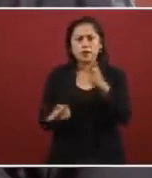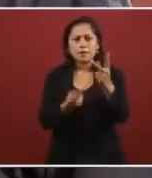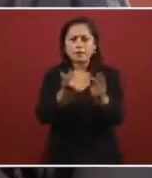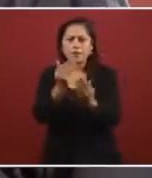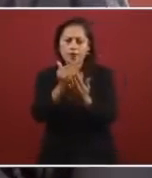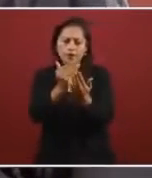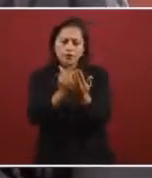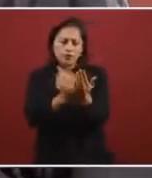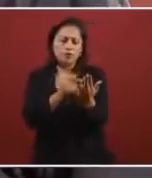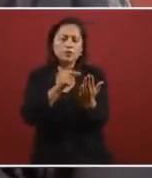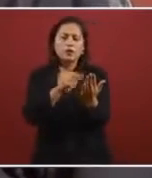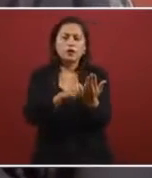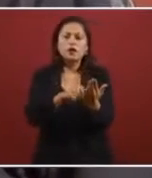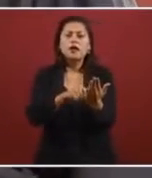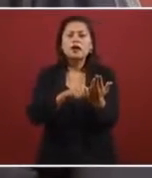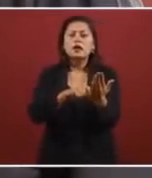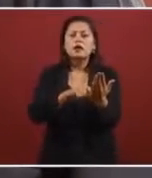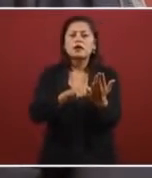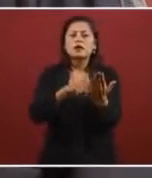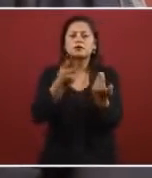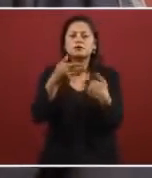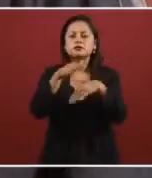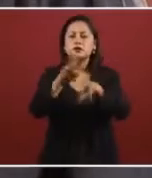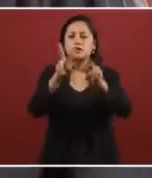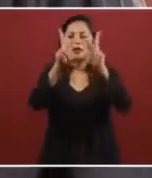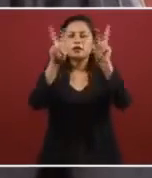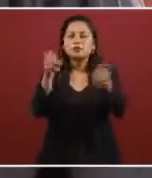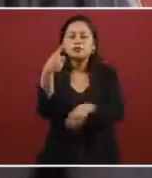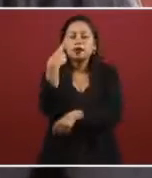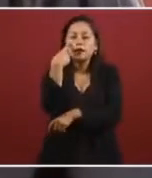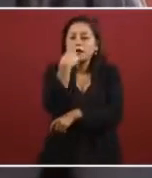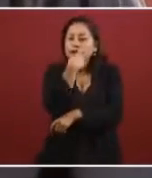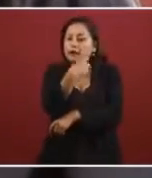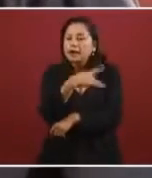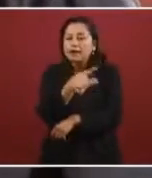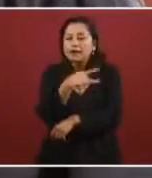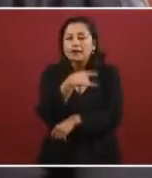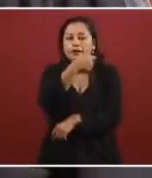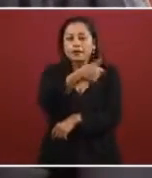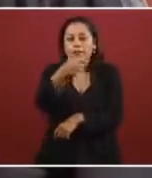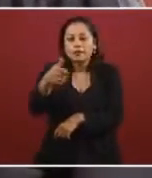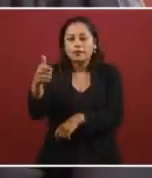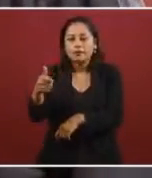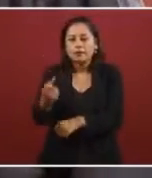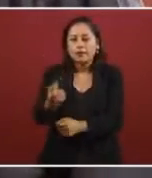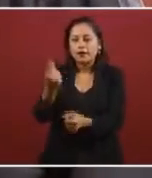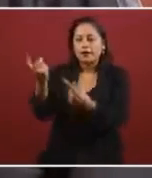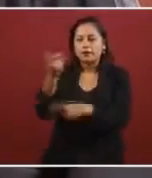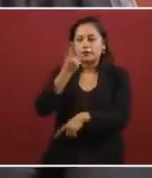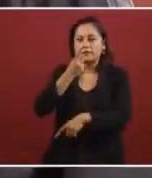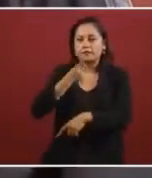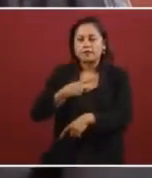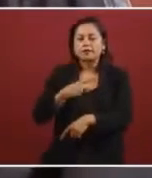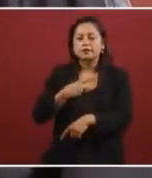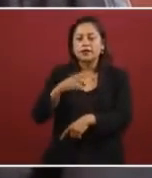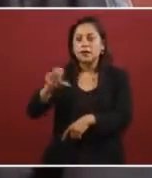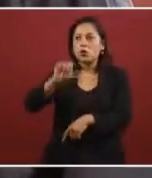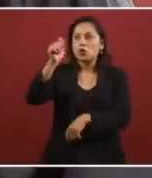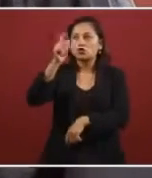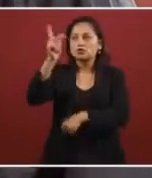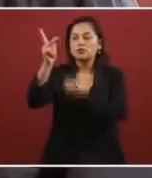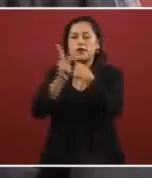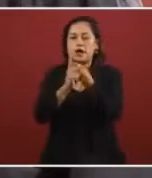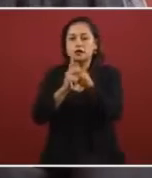we had an inquest regarding perception. Me decían And they que used to say to me sorprendidos that they were en el surprised extranjero, from the